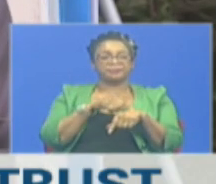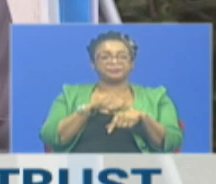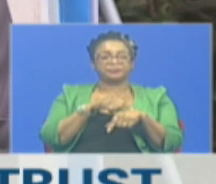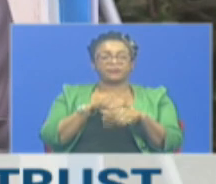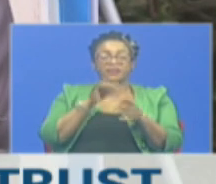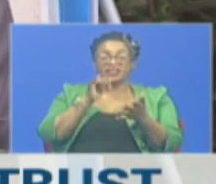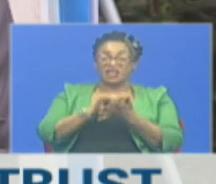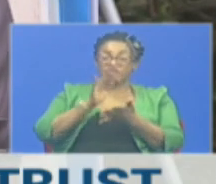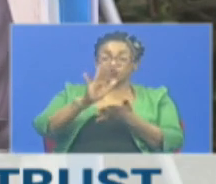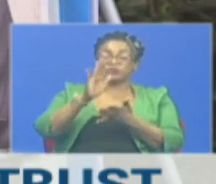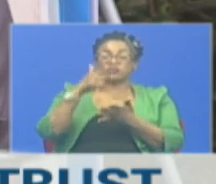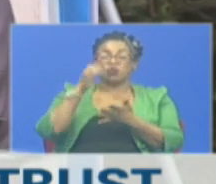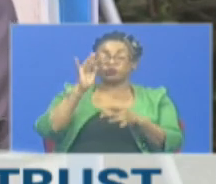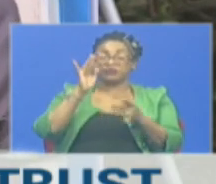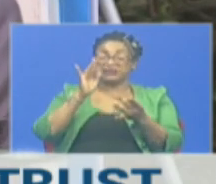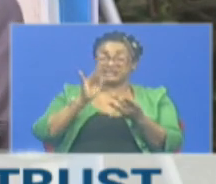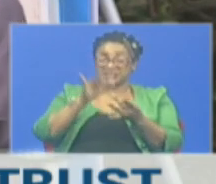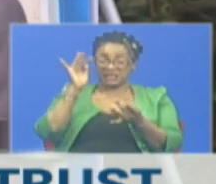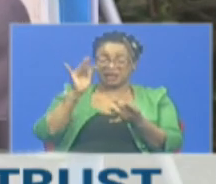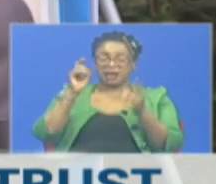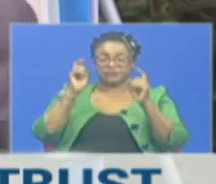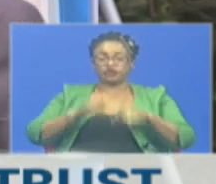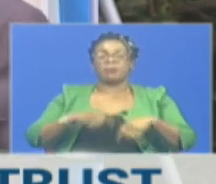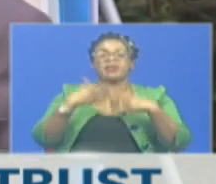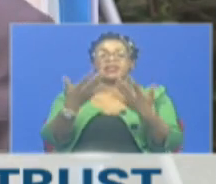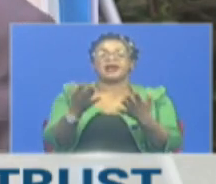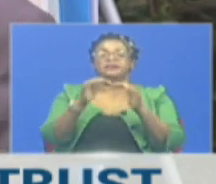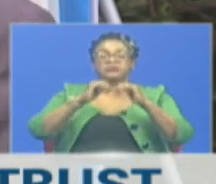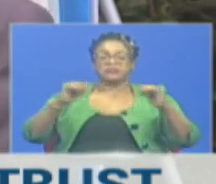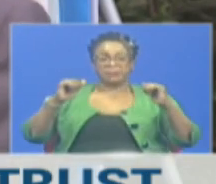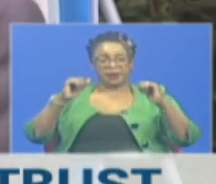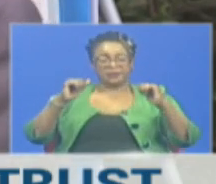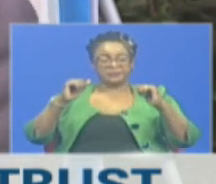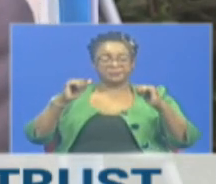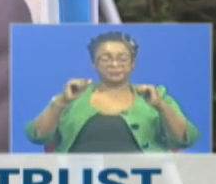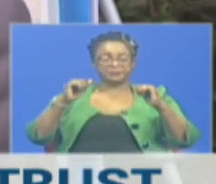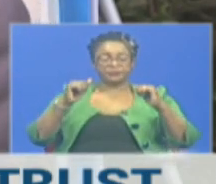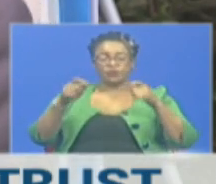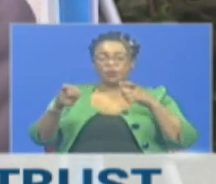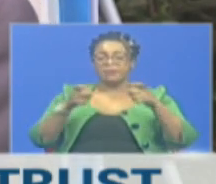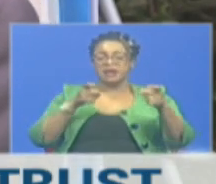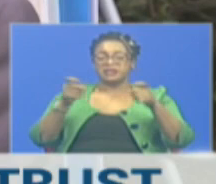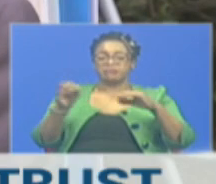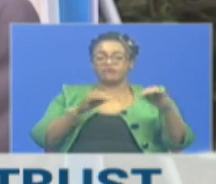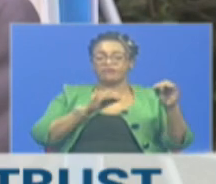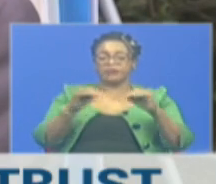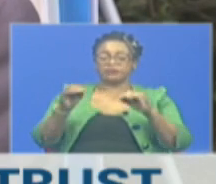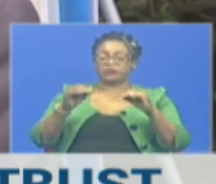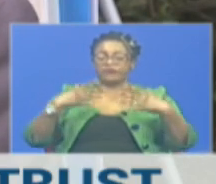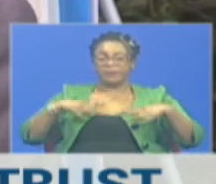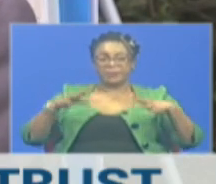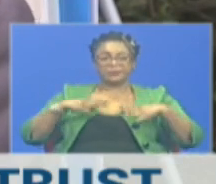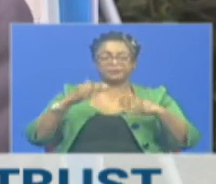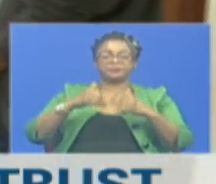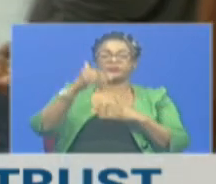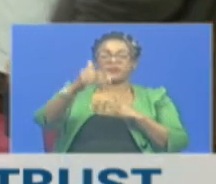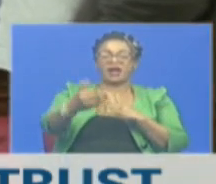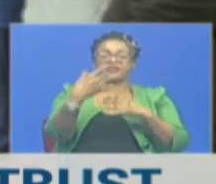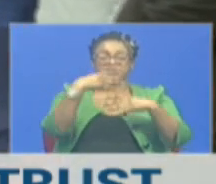who have been tested are going to be there so that they are separated and that we manage the movement of the people after